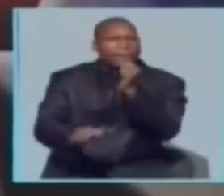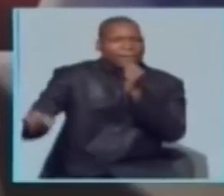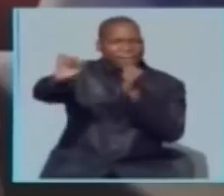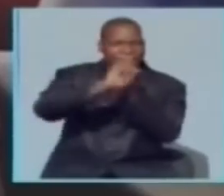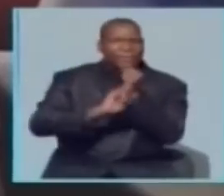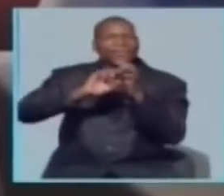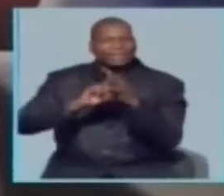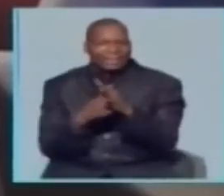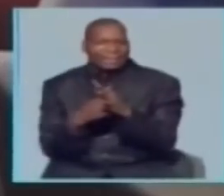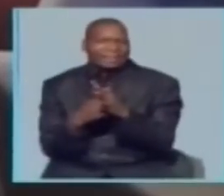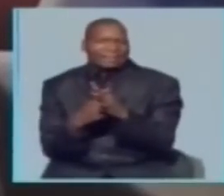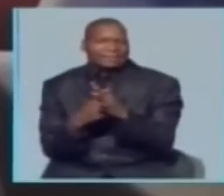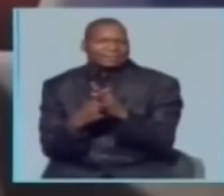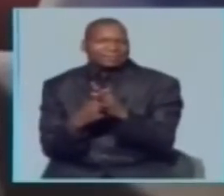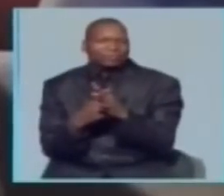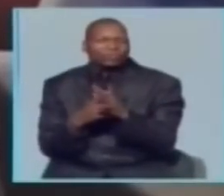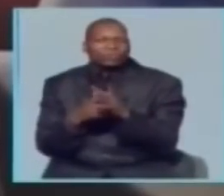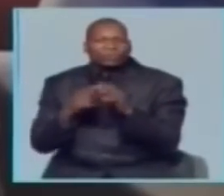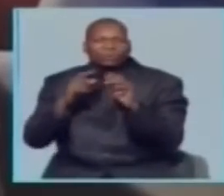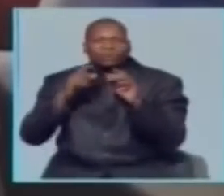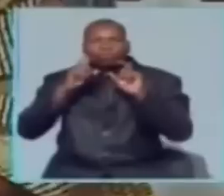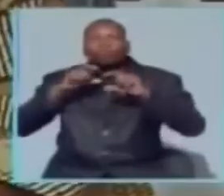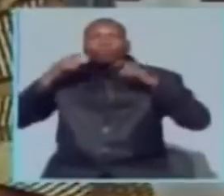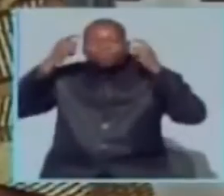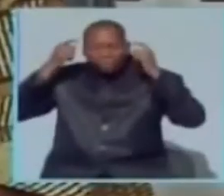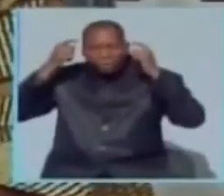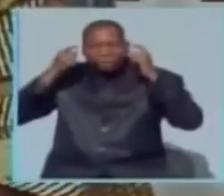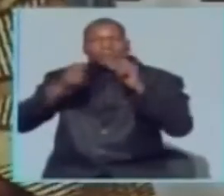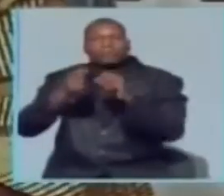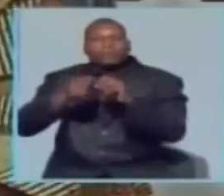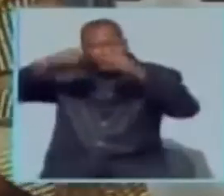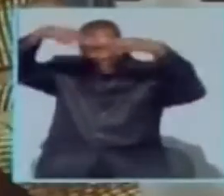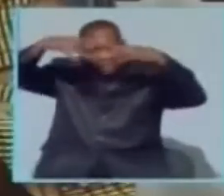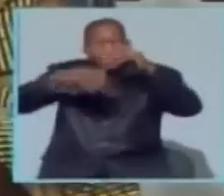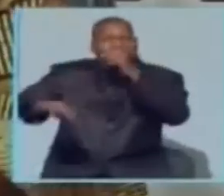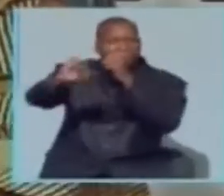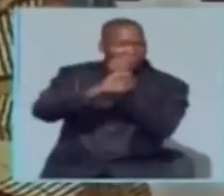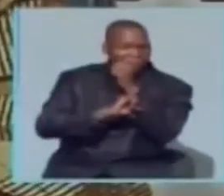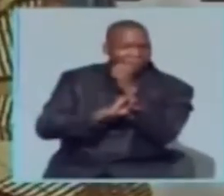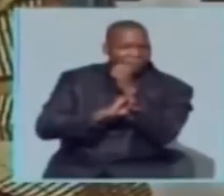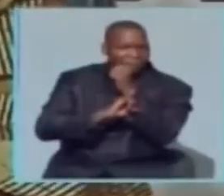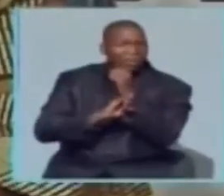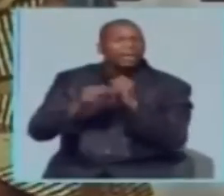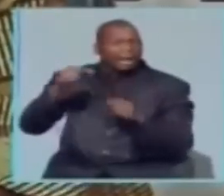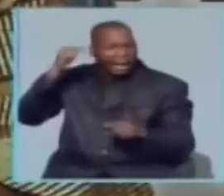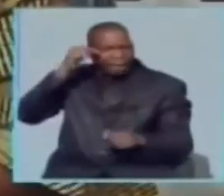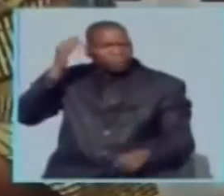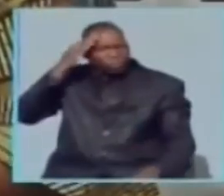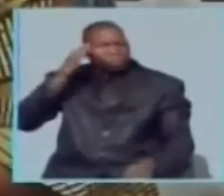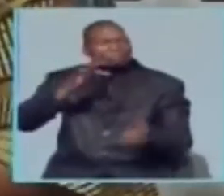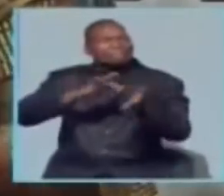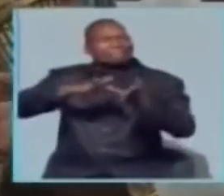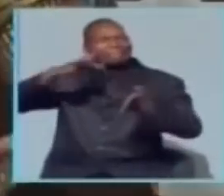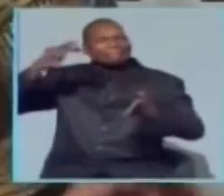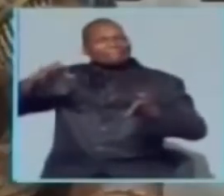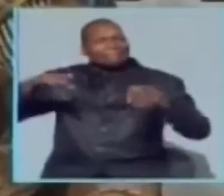began to import power from Mozambique. That was the first thing government did, knowing that it is at a great cost, knowing that we'll have to